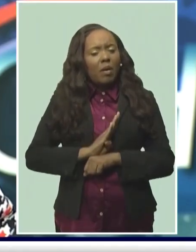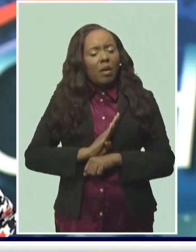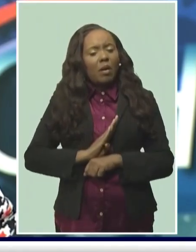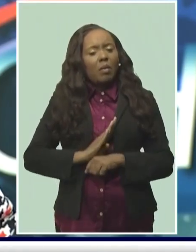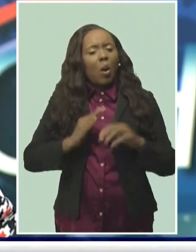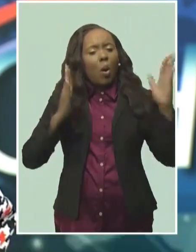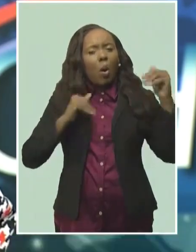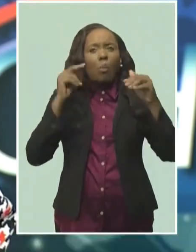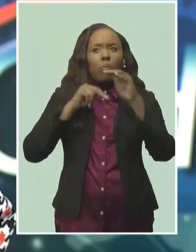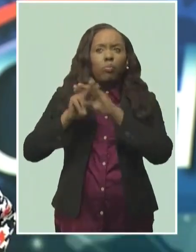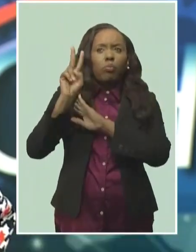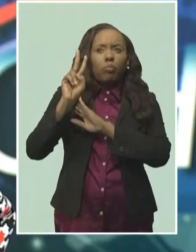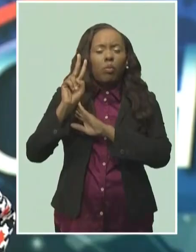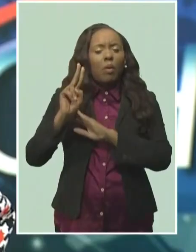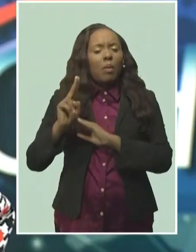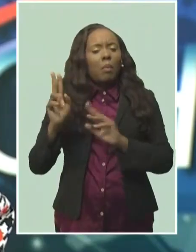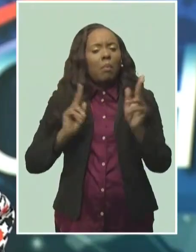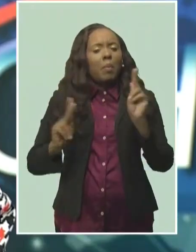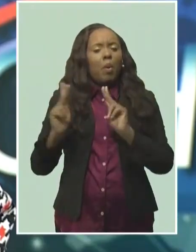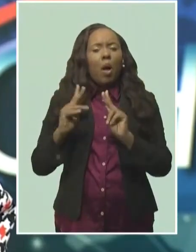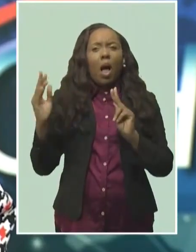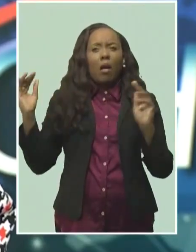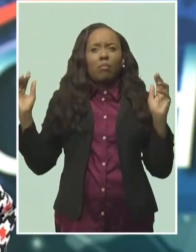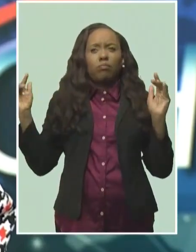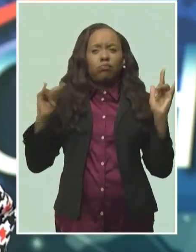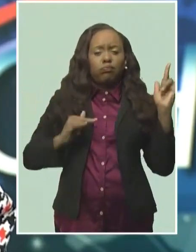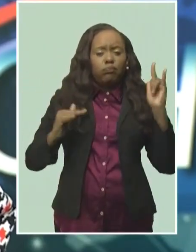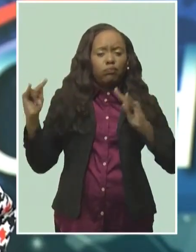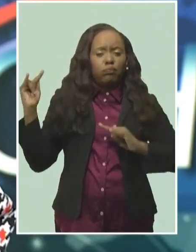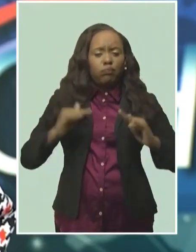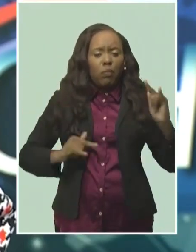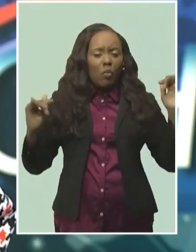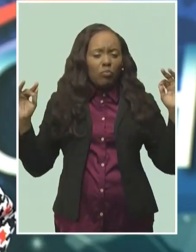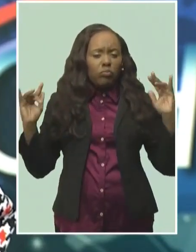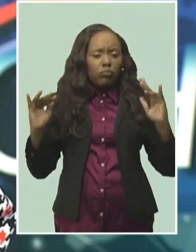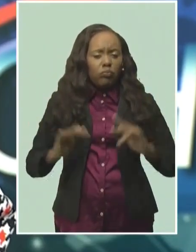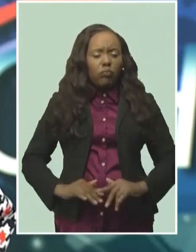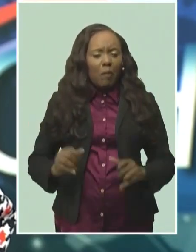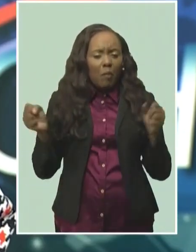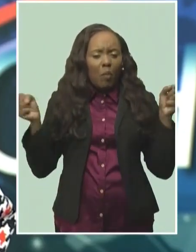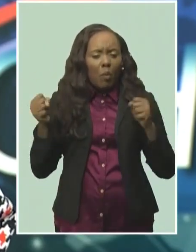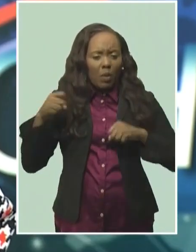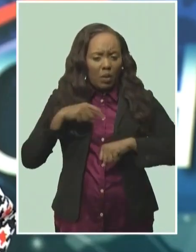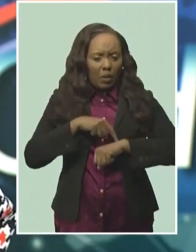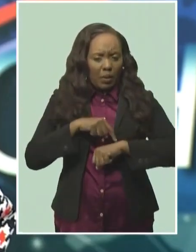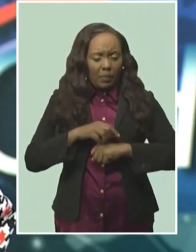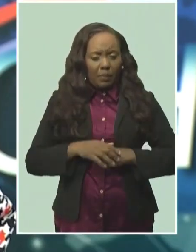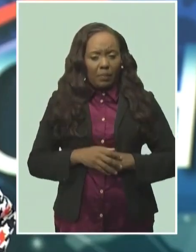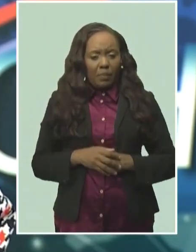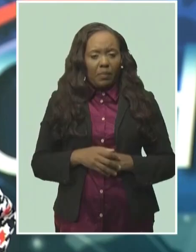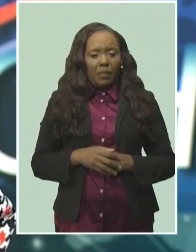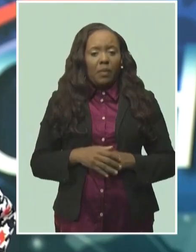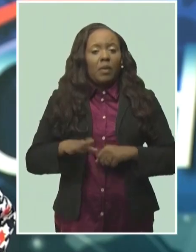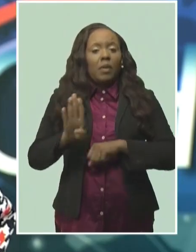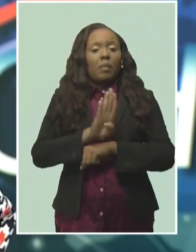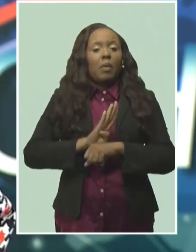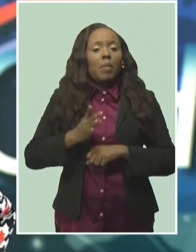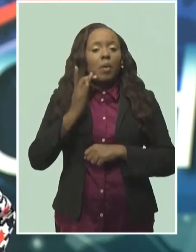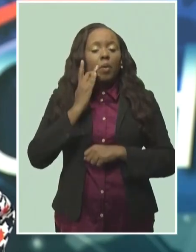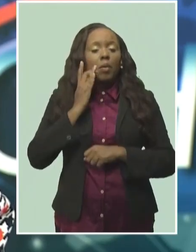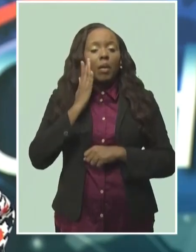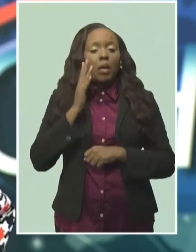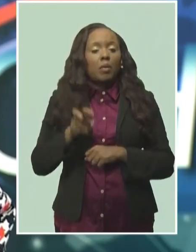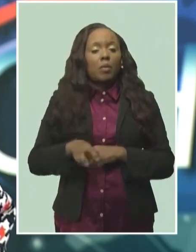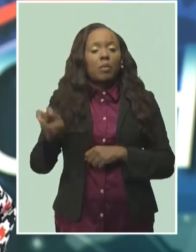strong performance this winter tourist season. The outlook from the Barbados Hotel and Tourism Association came during its quarterly